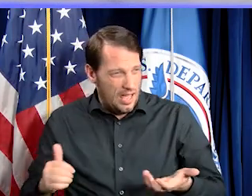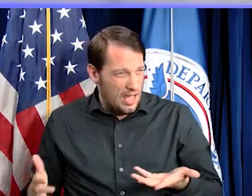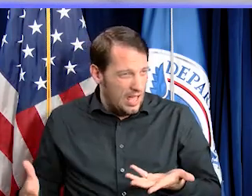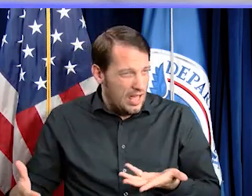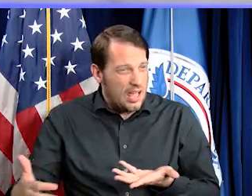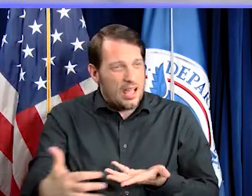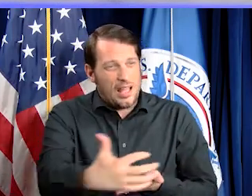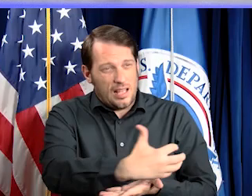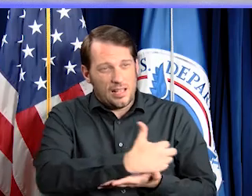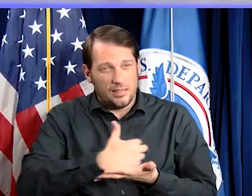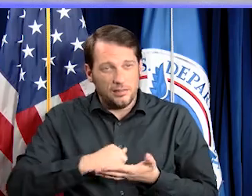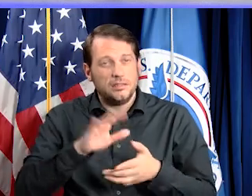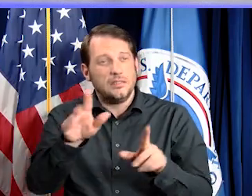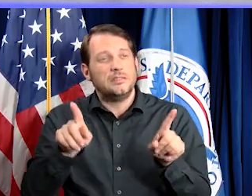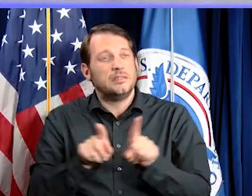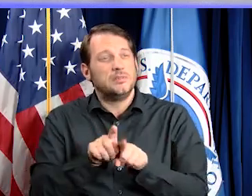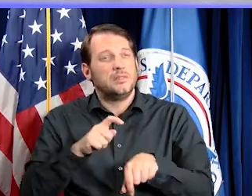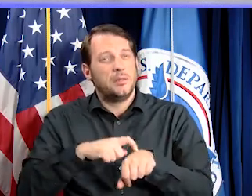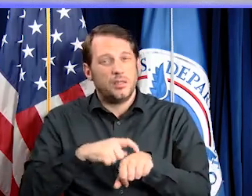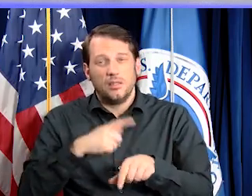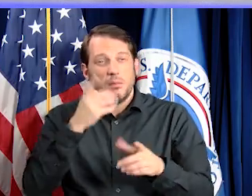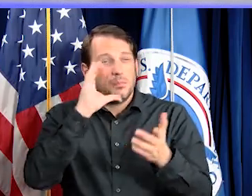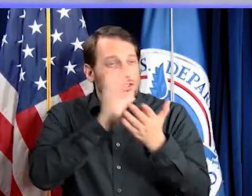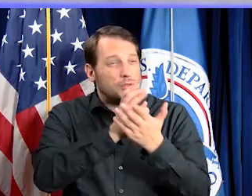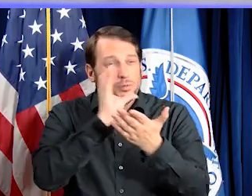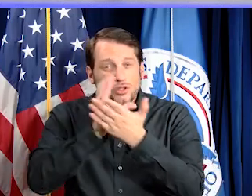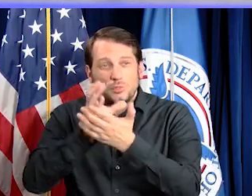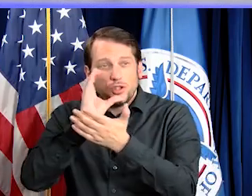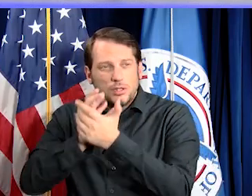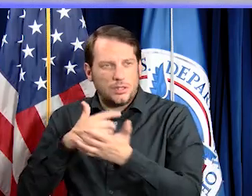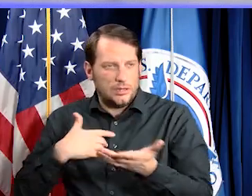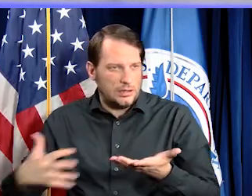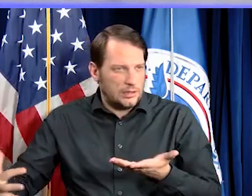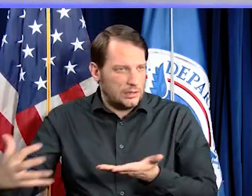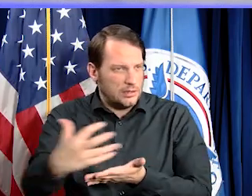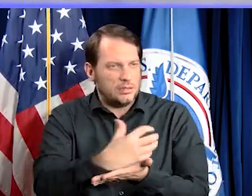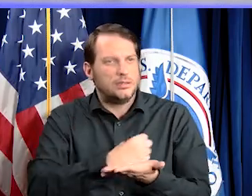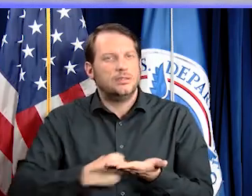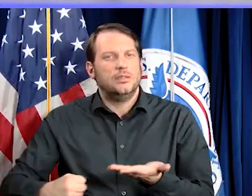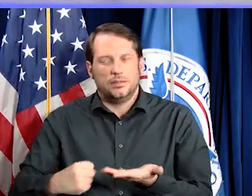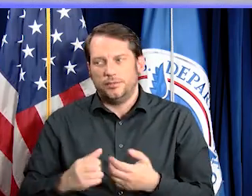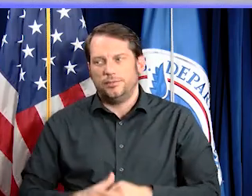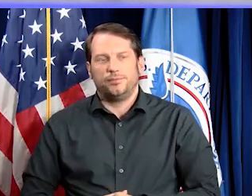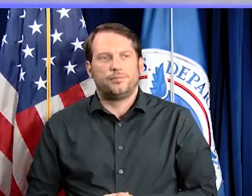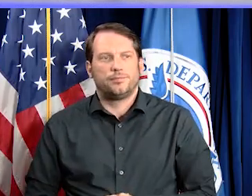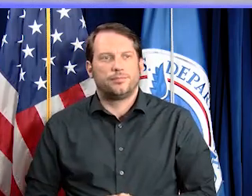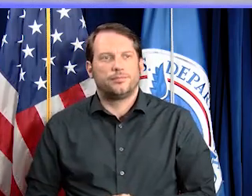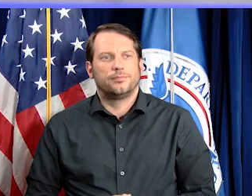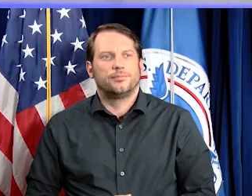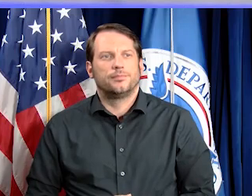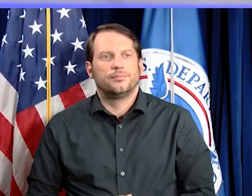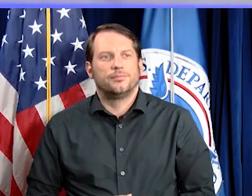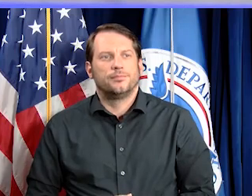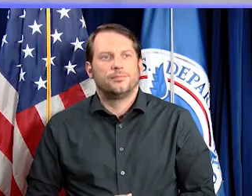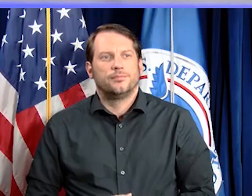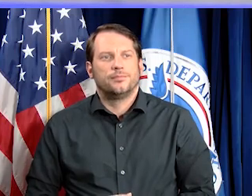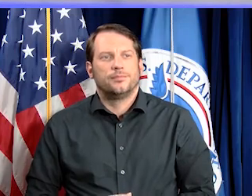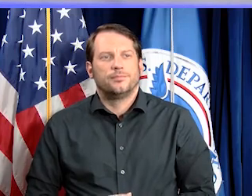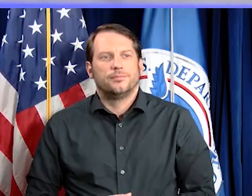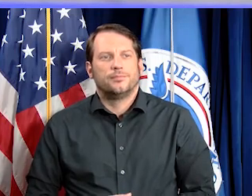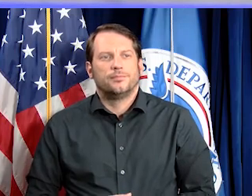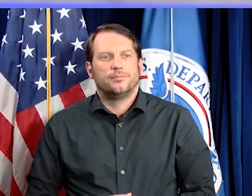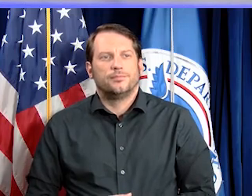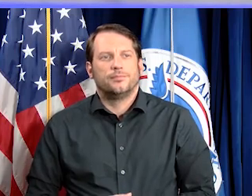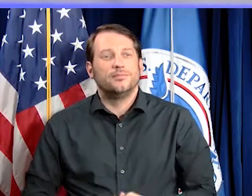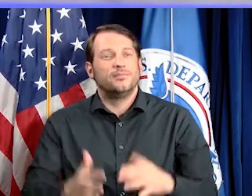a whole bunch of data. We often collect a lot of imagery, especially with things like UAS. But at this point, we need to leverage the